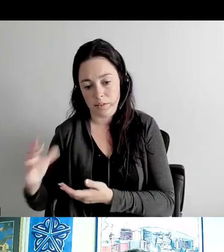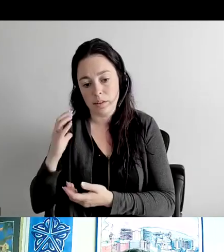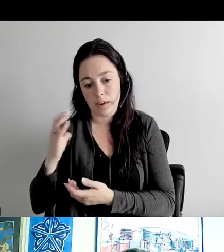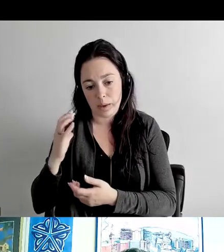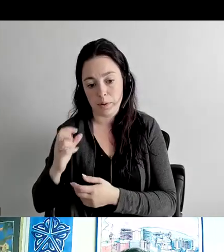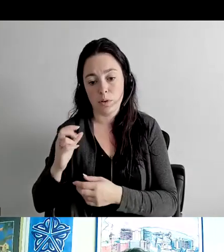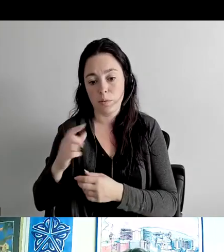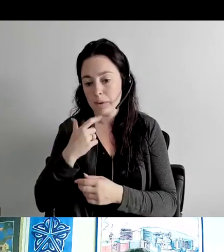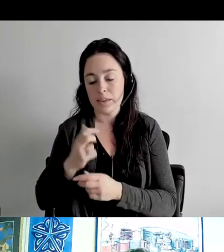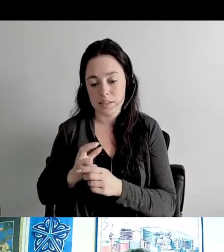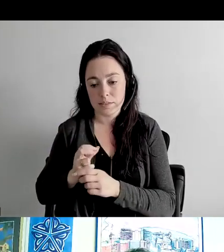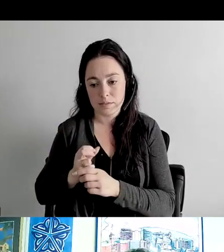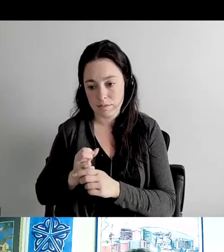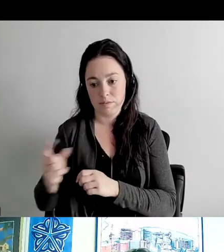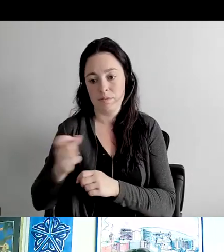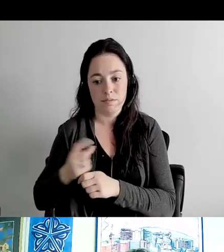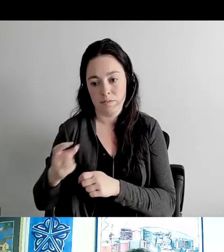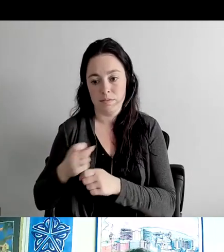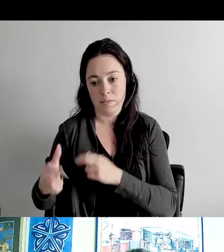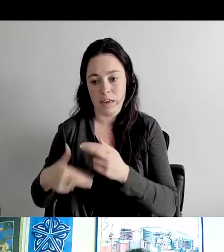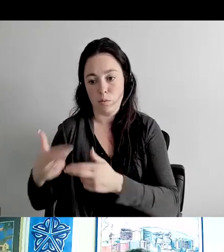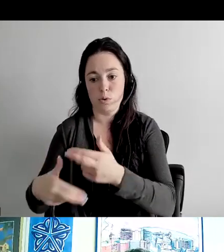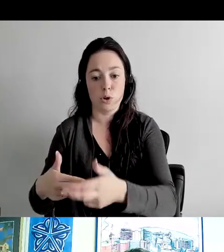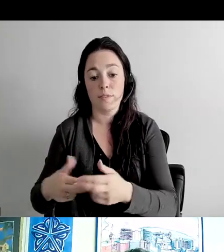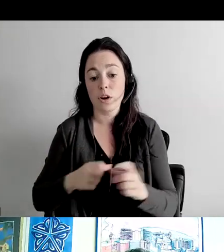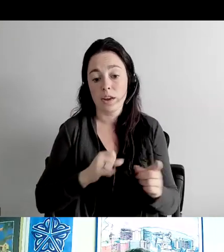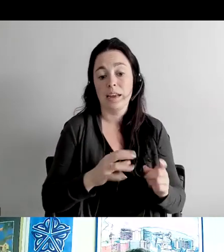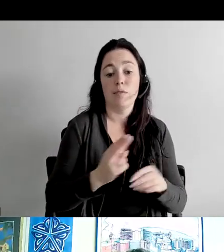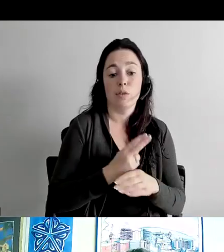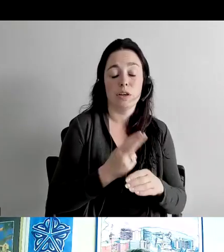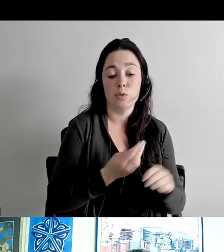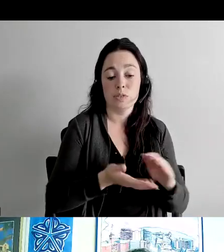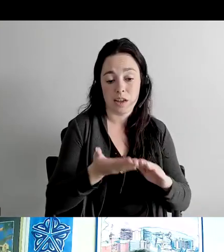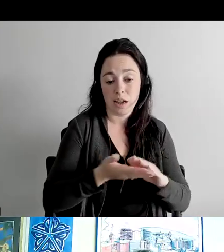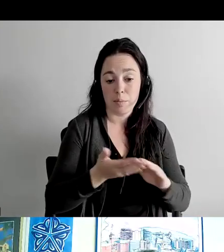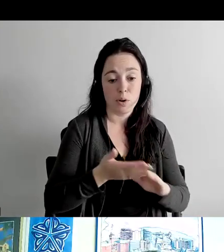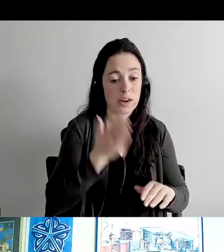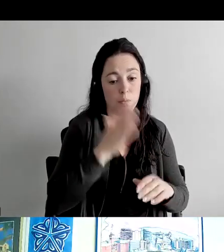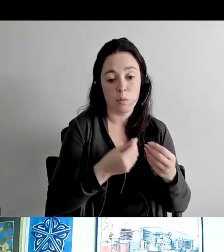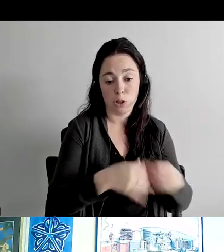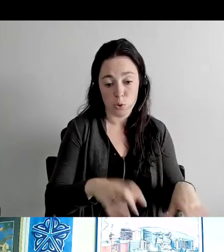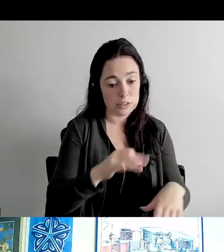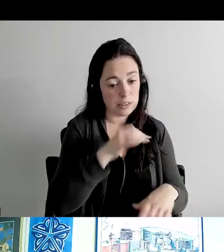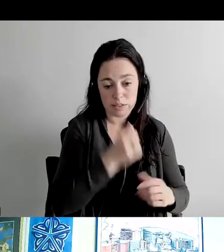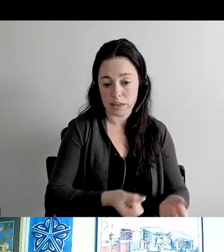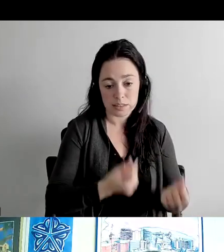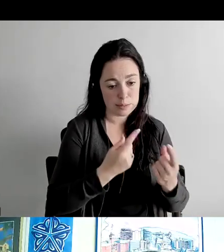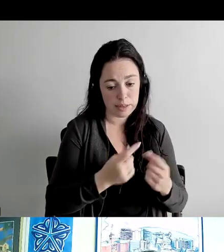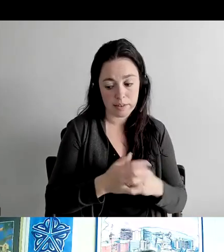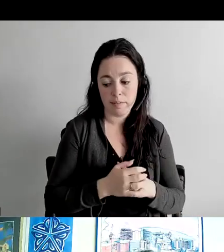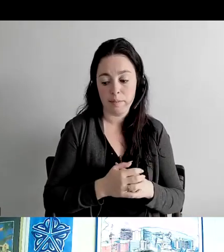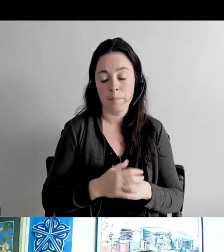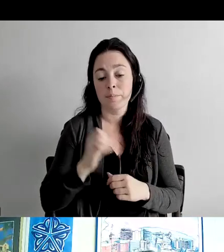aside any maintenance funding and as operating funding, we would lose it after a year if we didn't spend it. And so we're, what